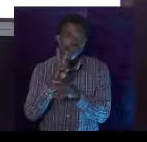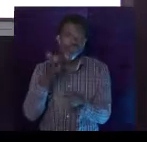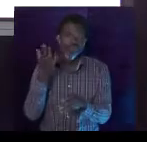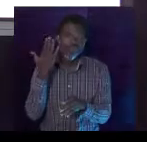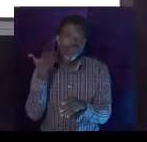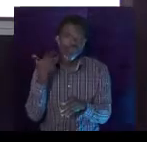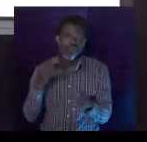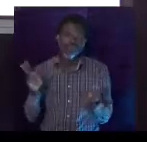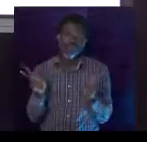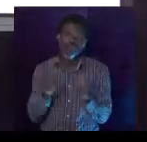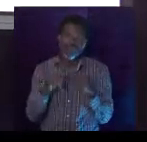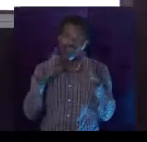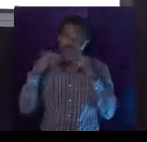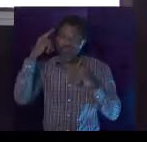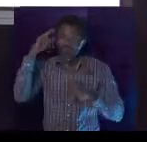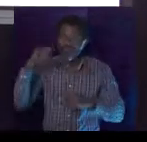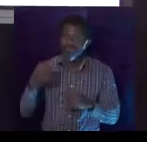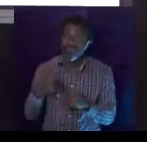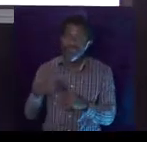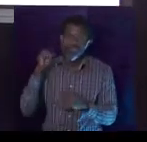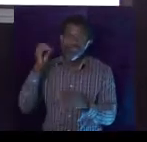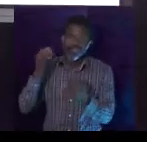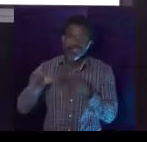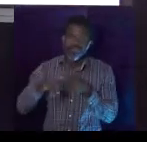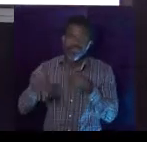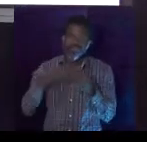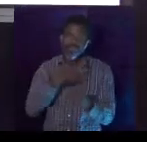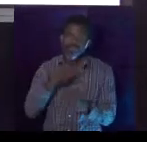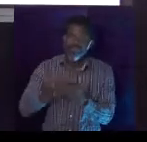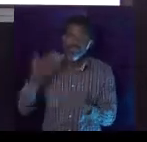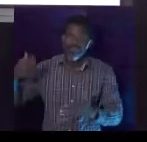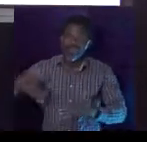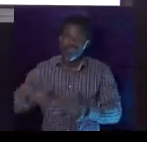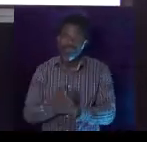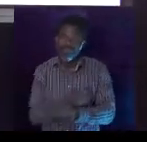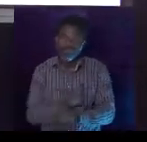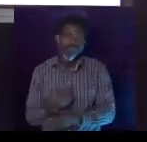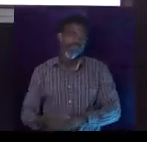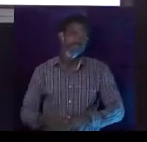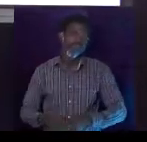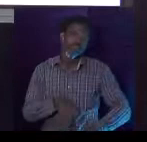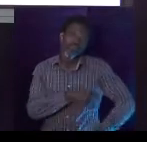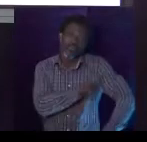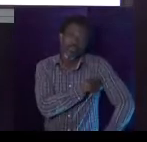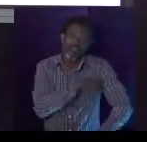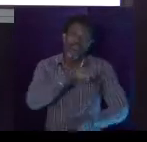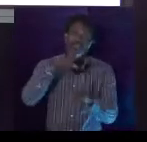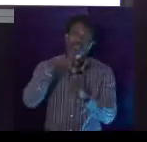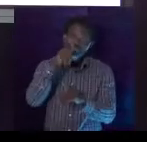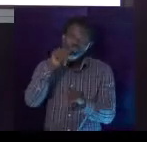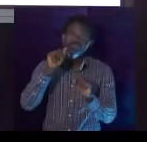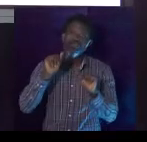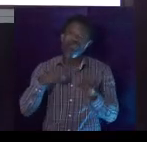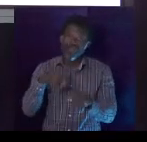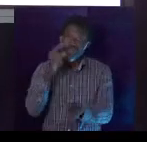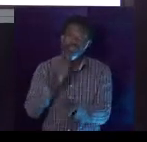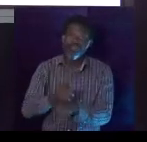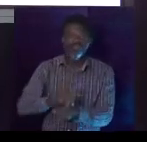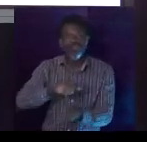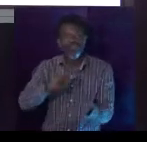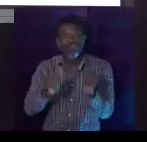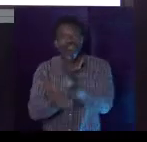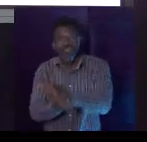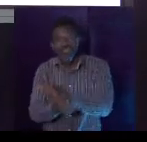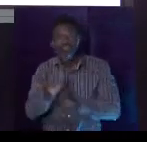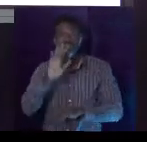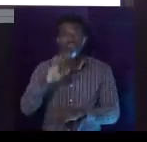That video was very funny for me. I mean, Umar wanted to go and buy a whole new thermometer when you can just convert your temperature